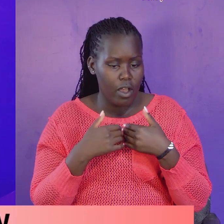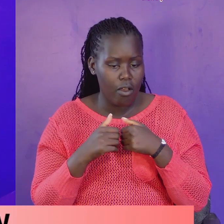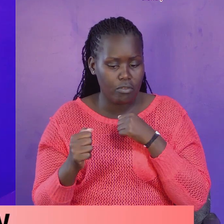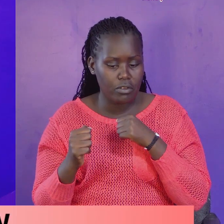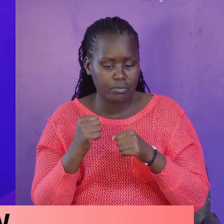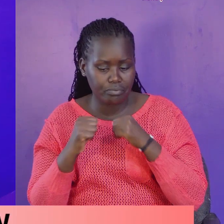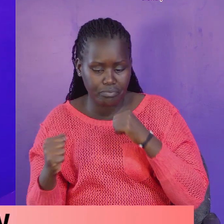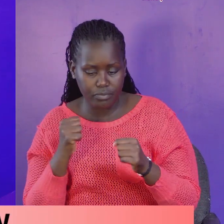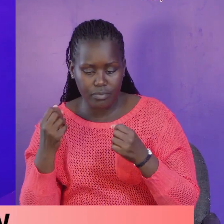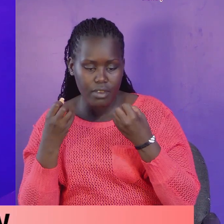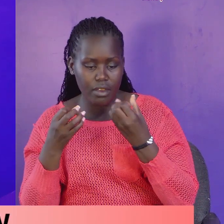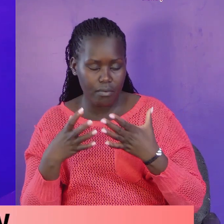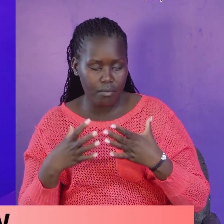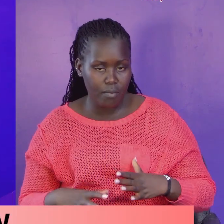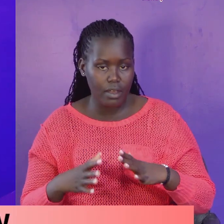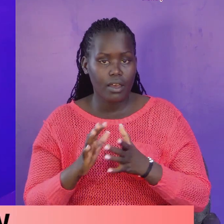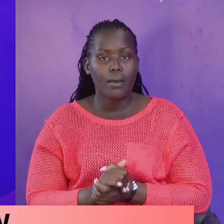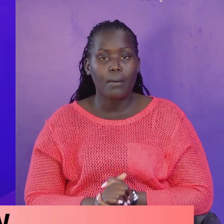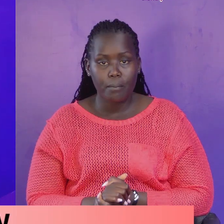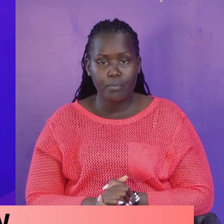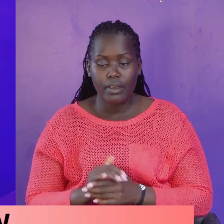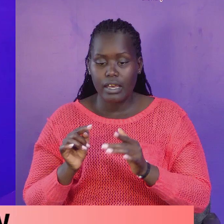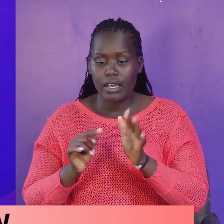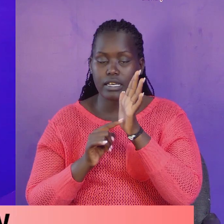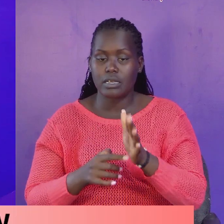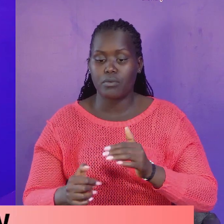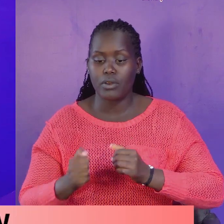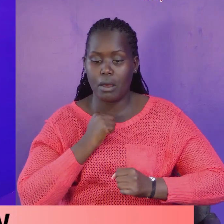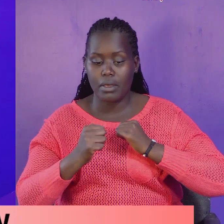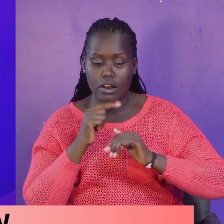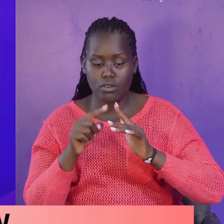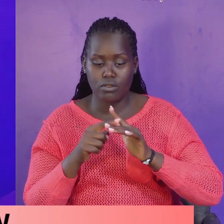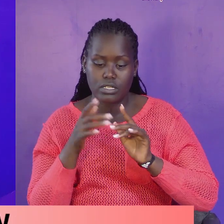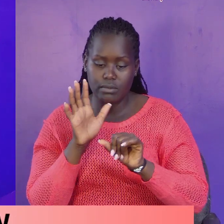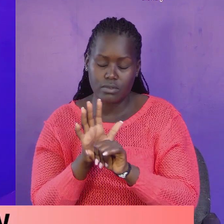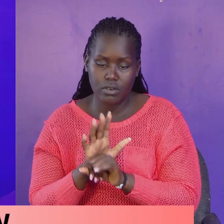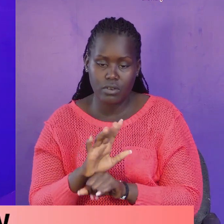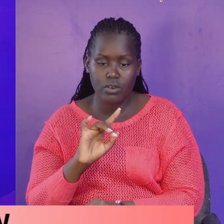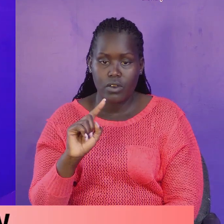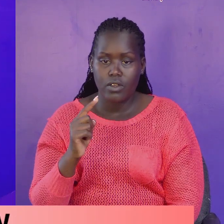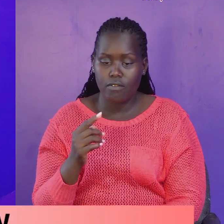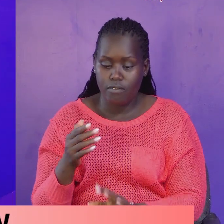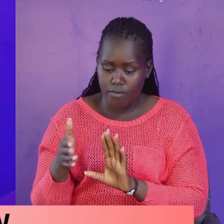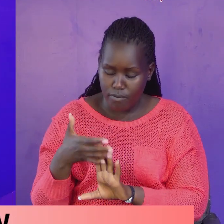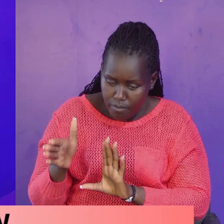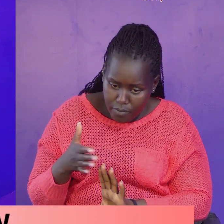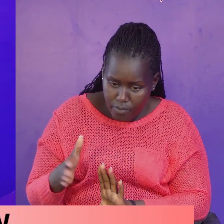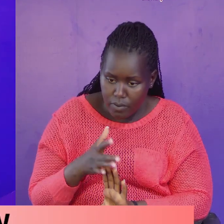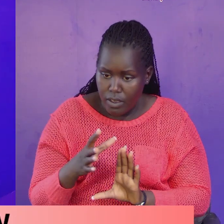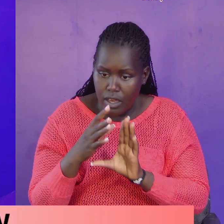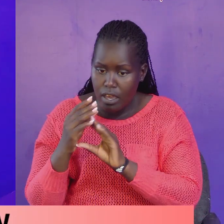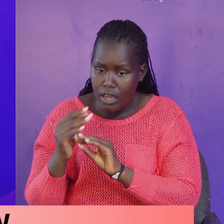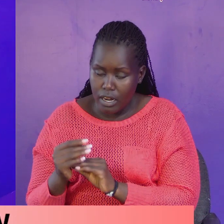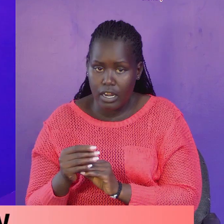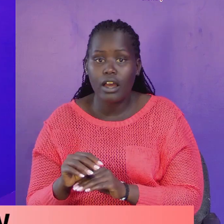many people are, let's say in a marathon, you start as many. So the fastest goes fast and goes